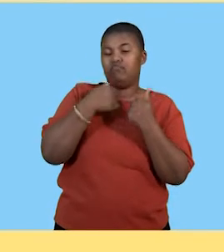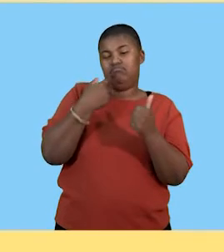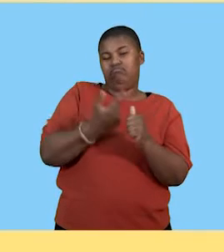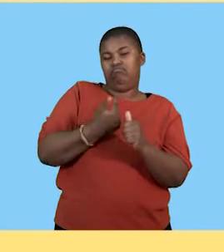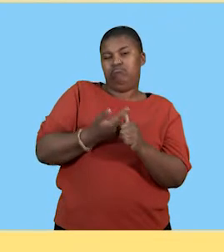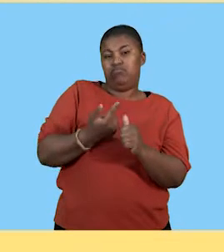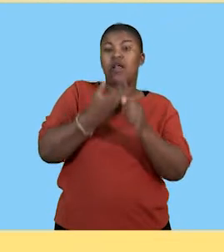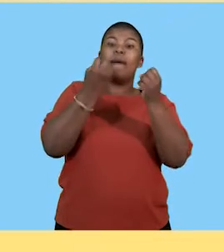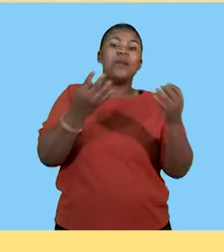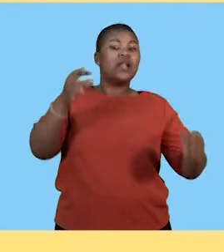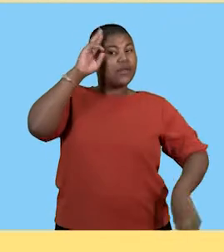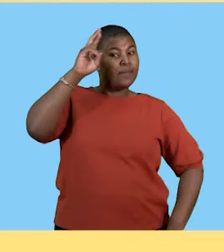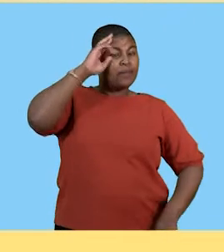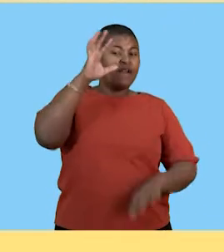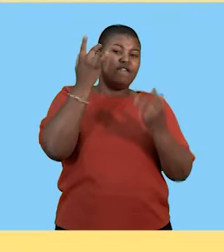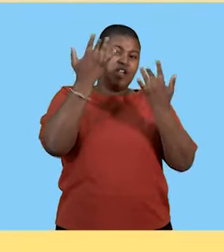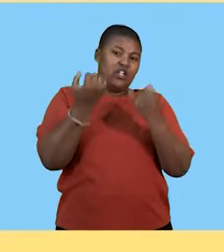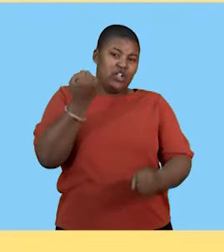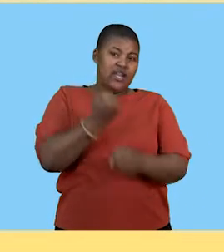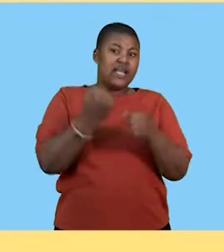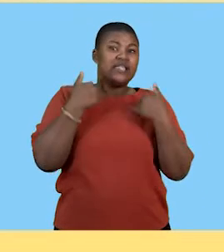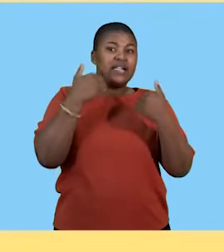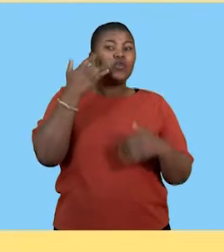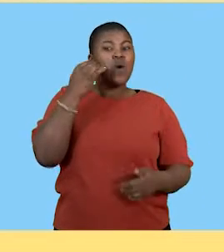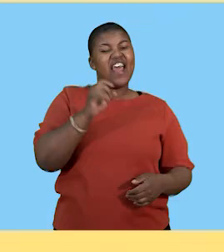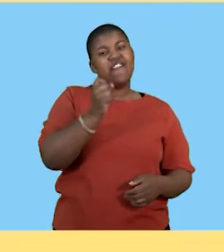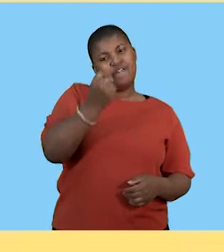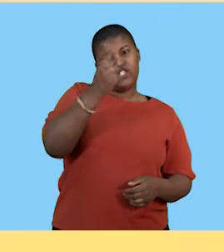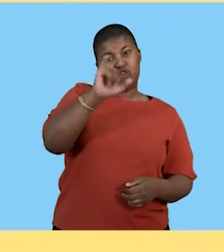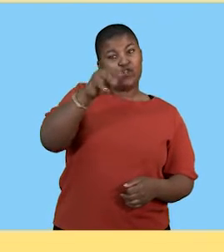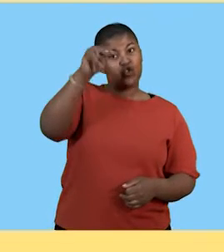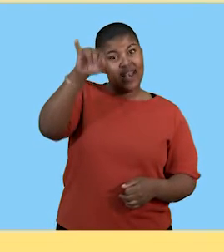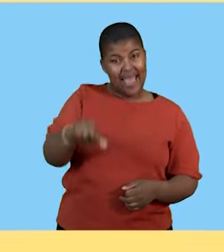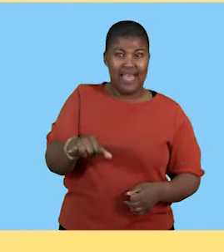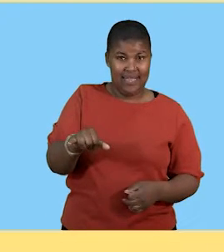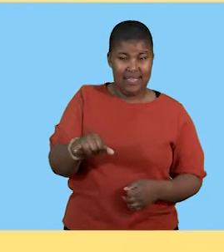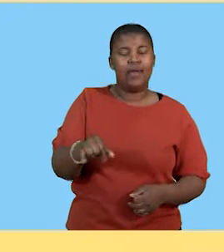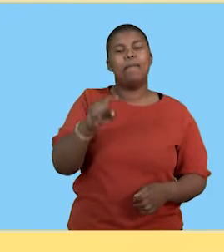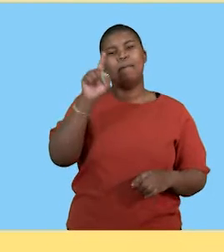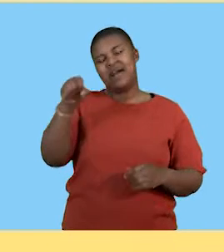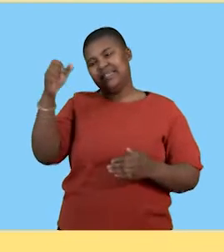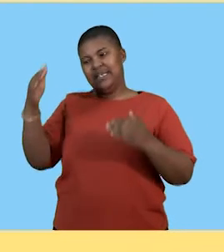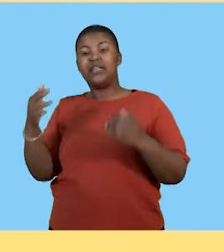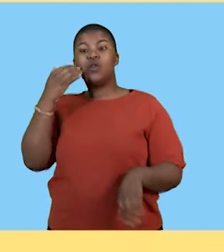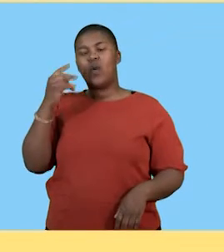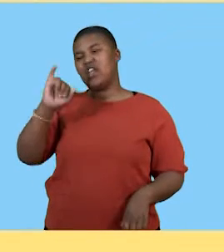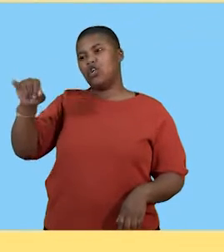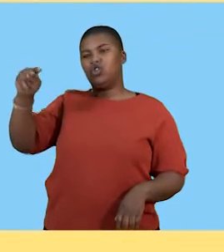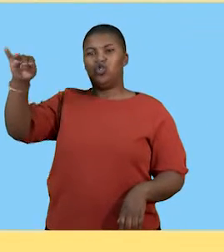now. Remember, our financial year begins on the 1st of July and it must end